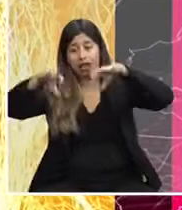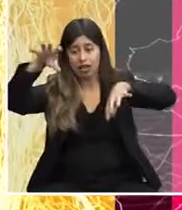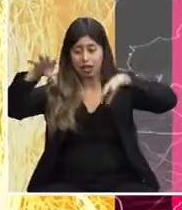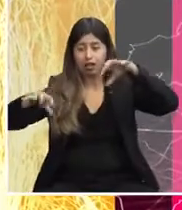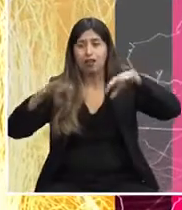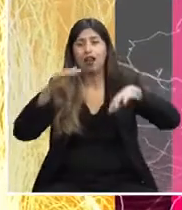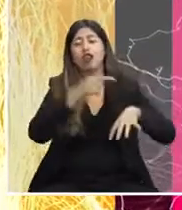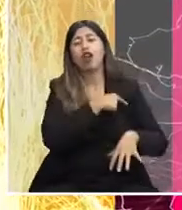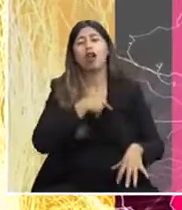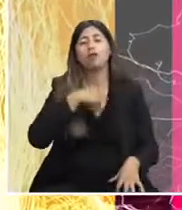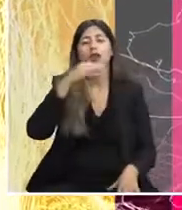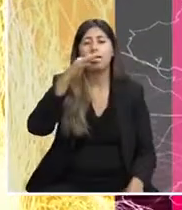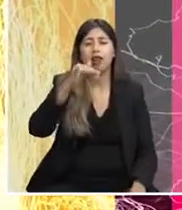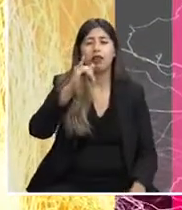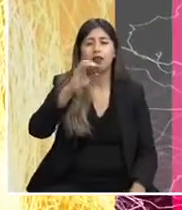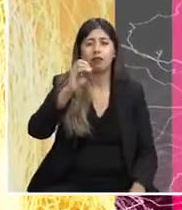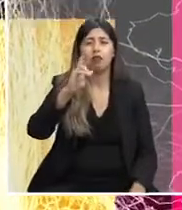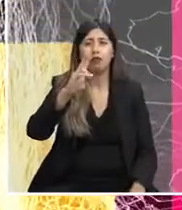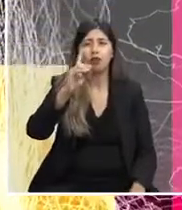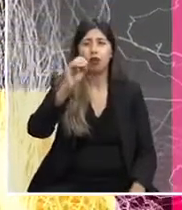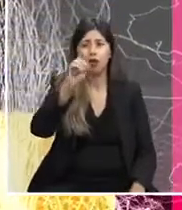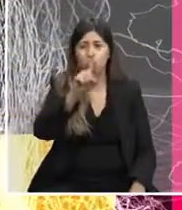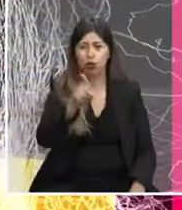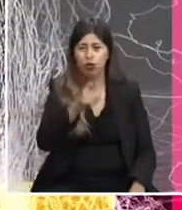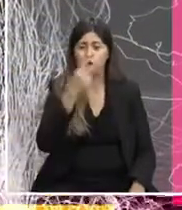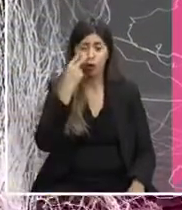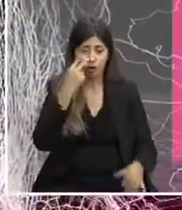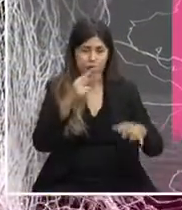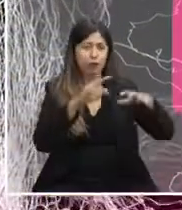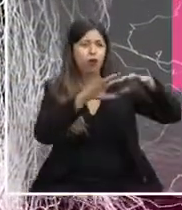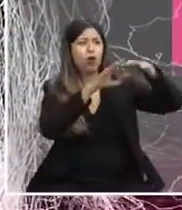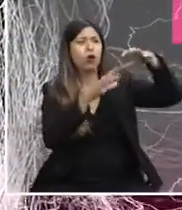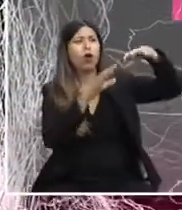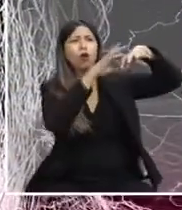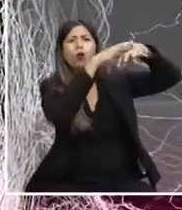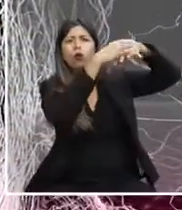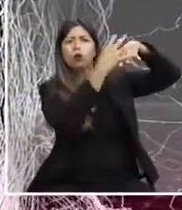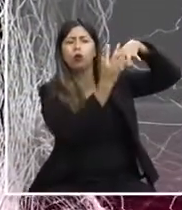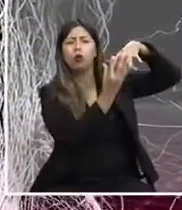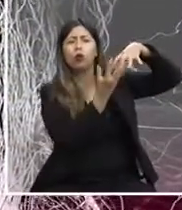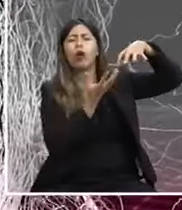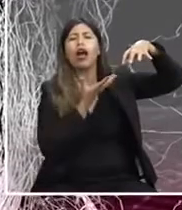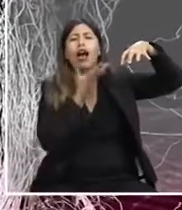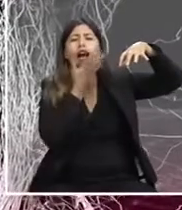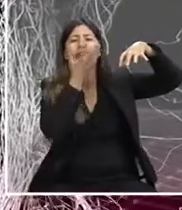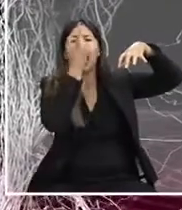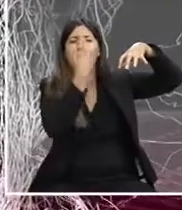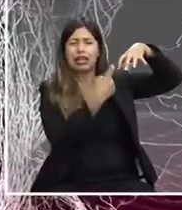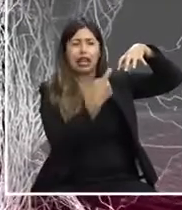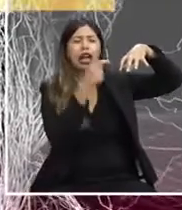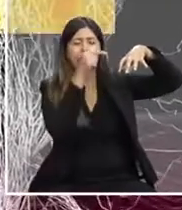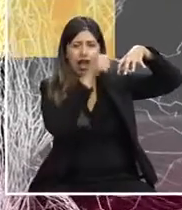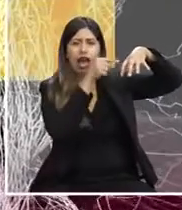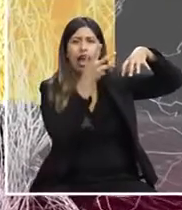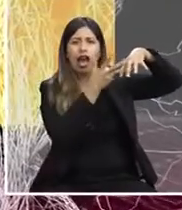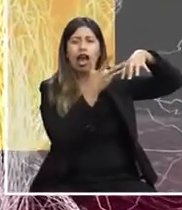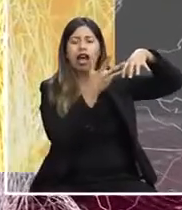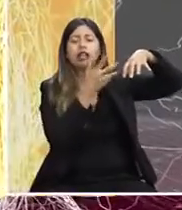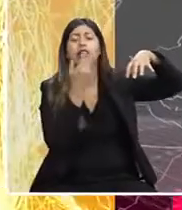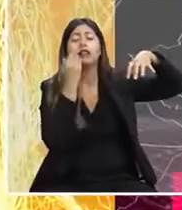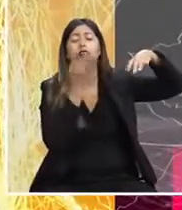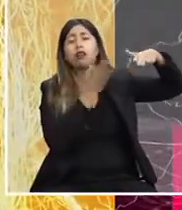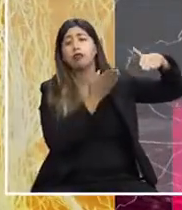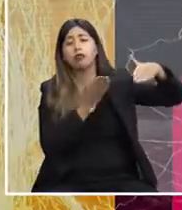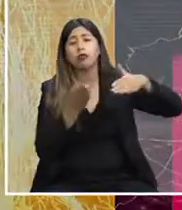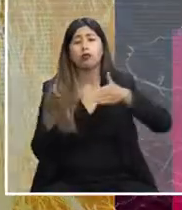rock that used to come up from the center of the earth. And I was lucky enough to drive the whole way down the Carretera Austral in